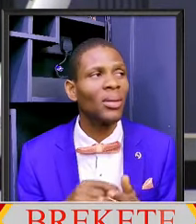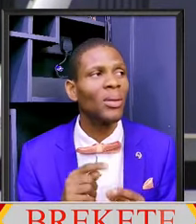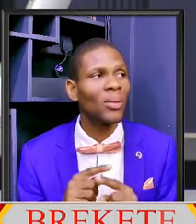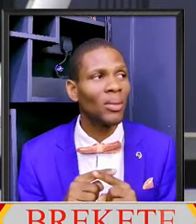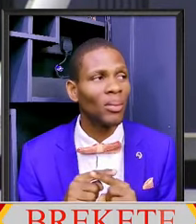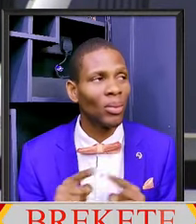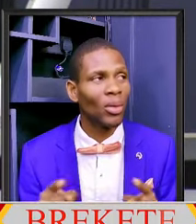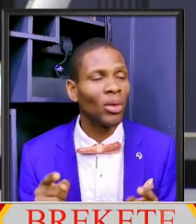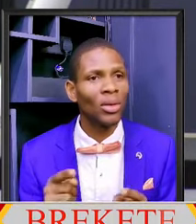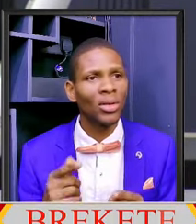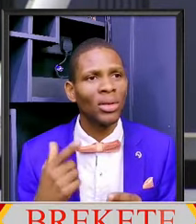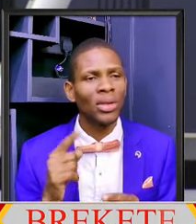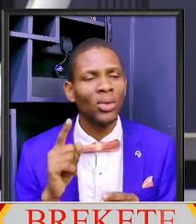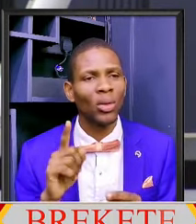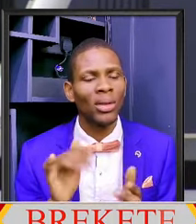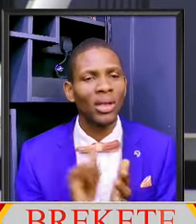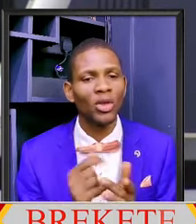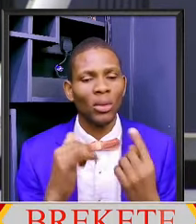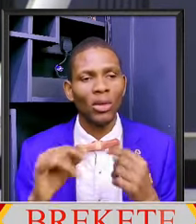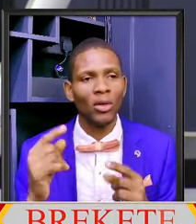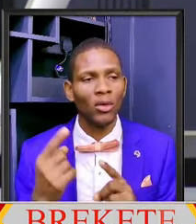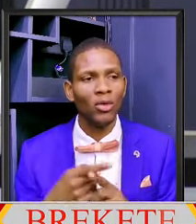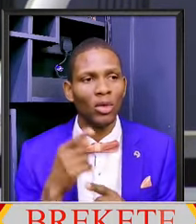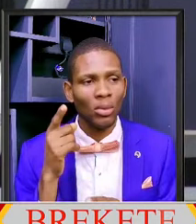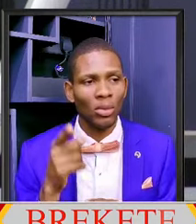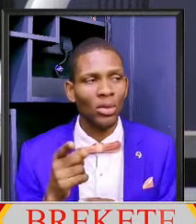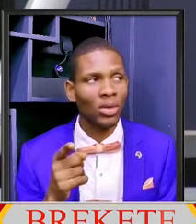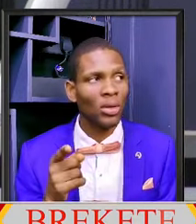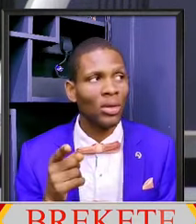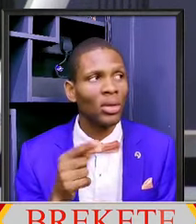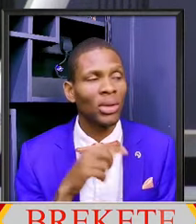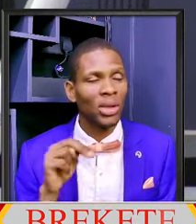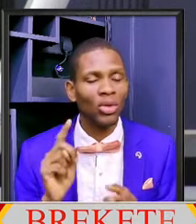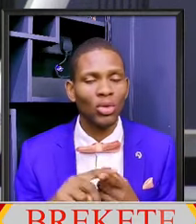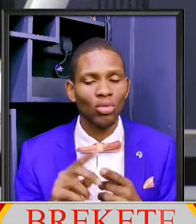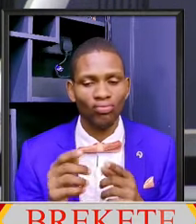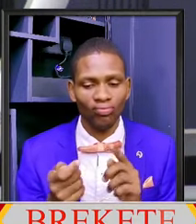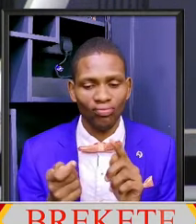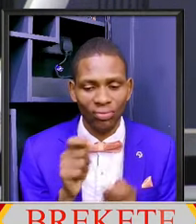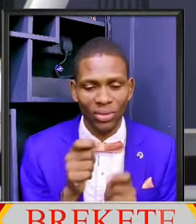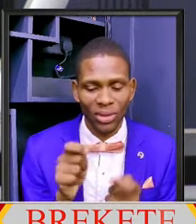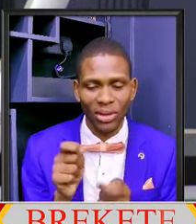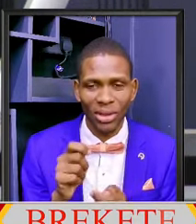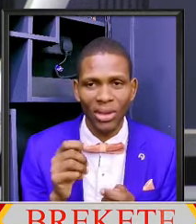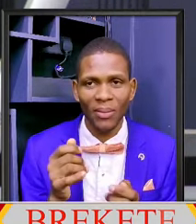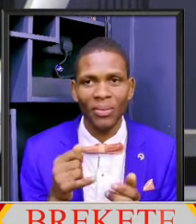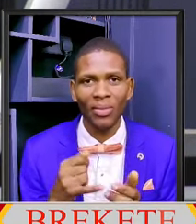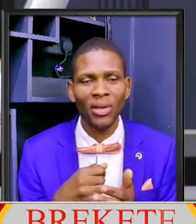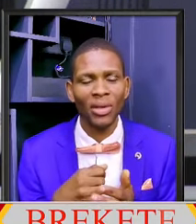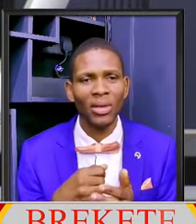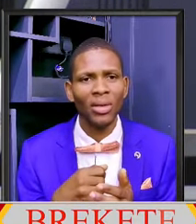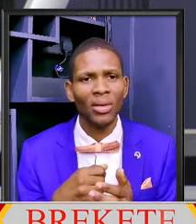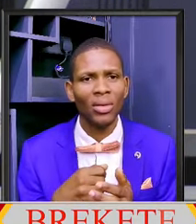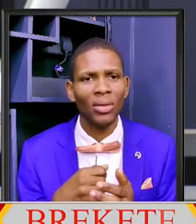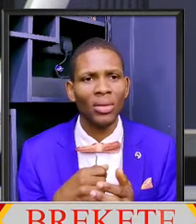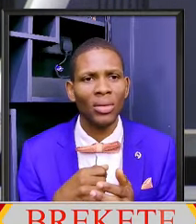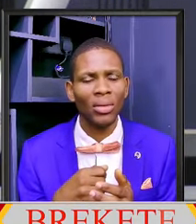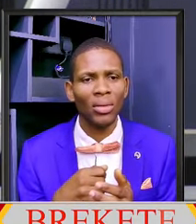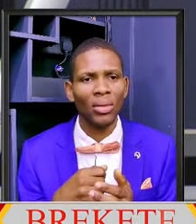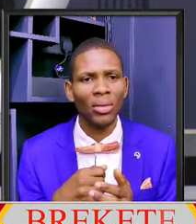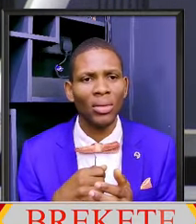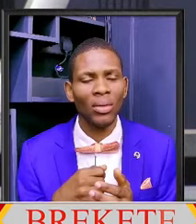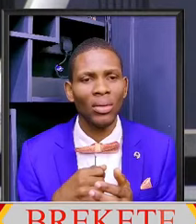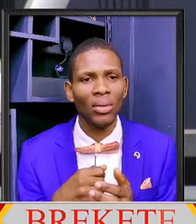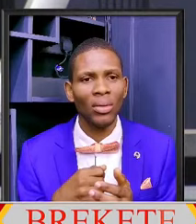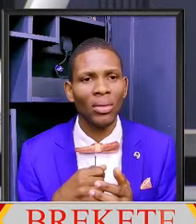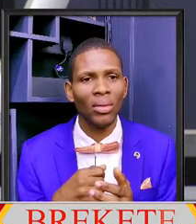But the one way they come from you, we're going to need to trim them down. You're going to need to trim them